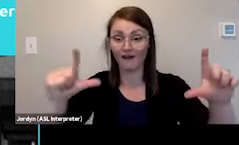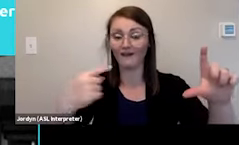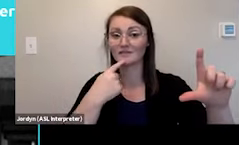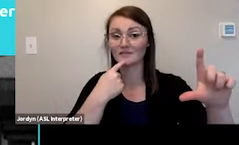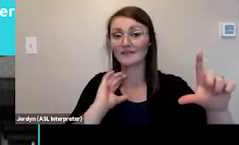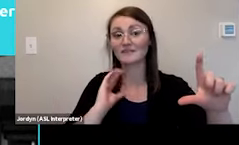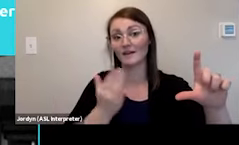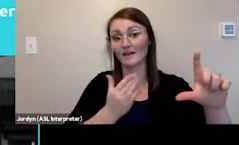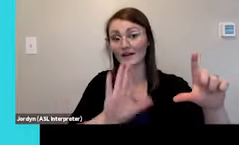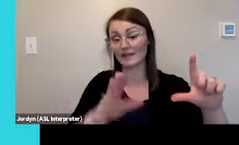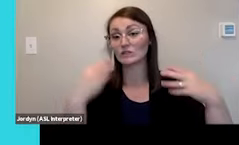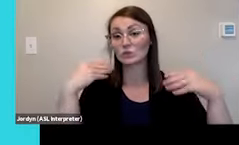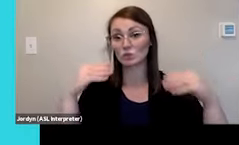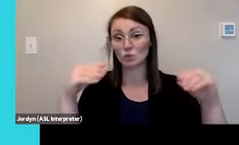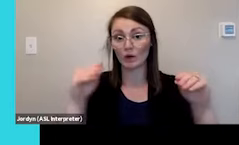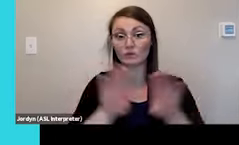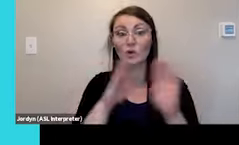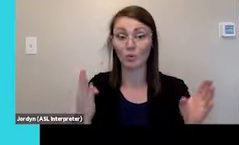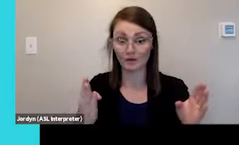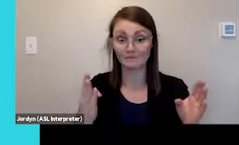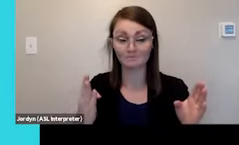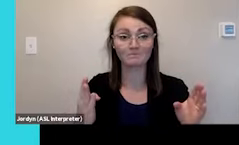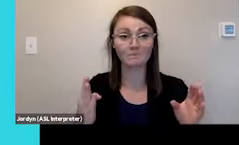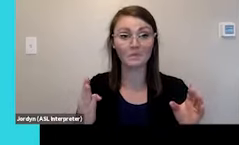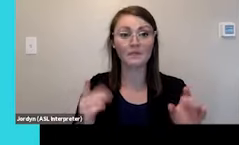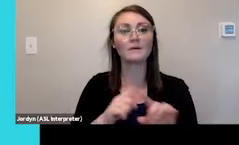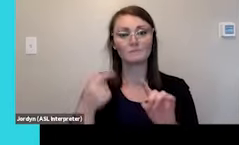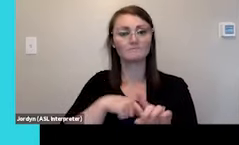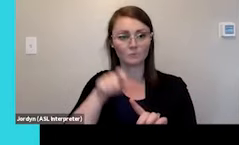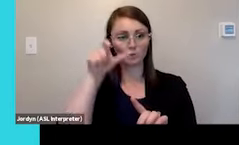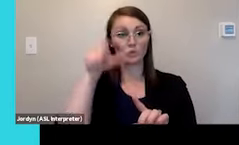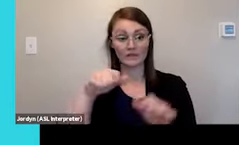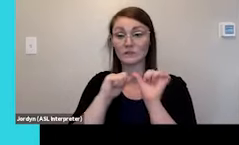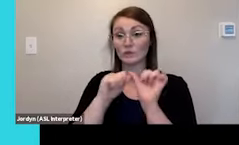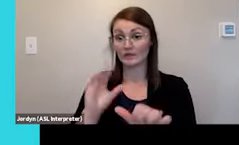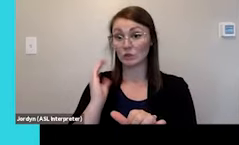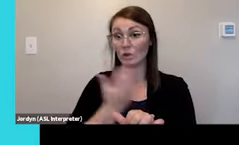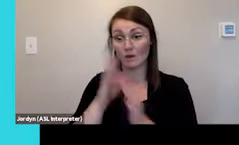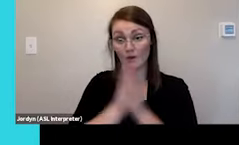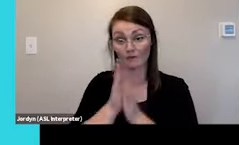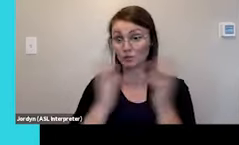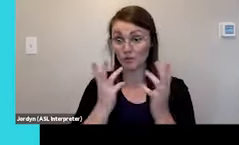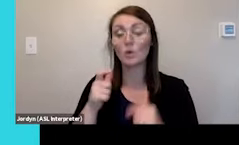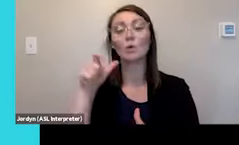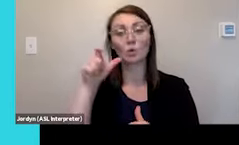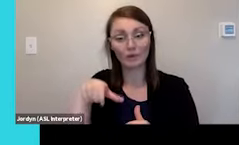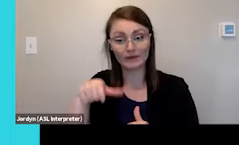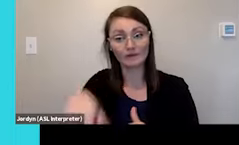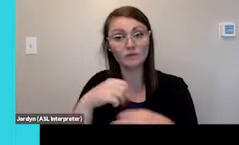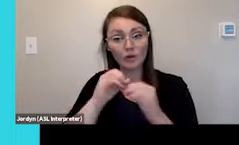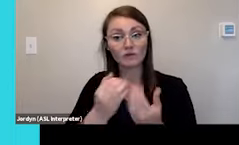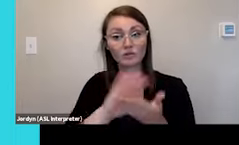gum. And what we need to keep this going and make continued success in this organization